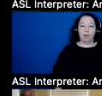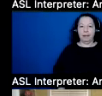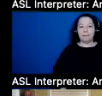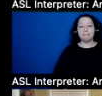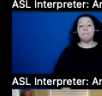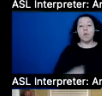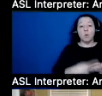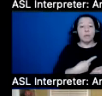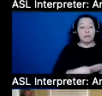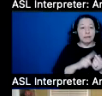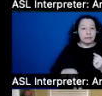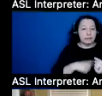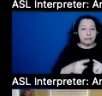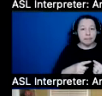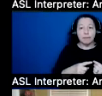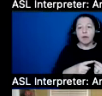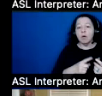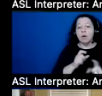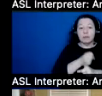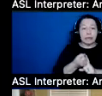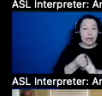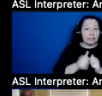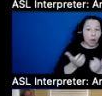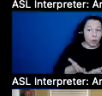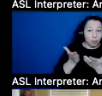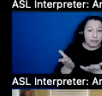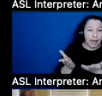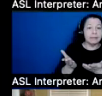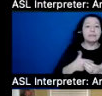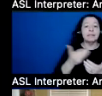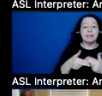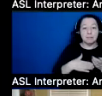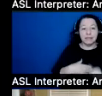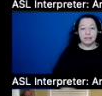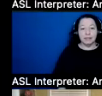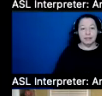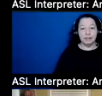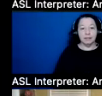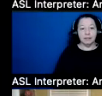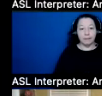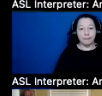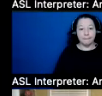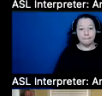We talked about how the case will be presented. Next slide, please.